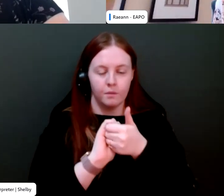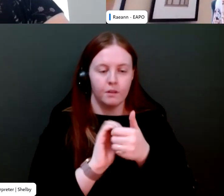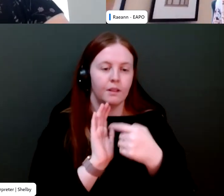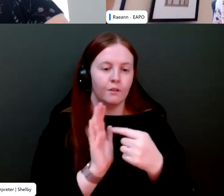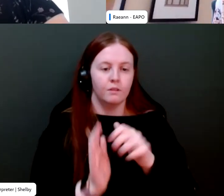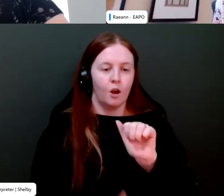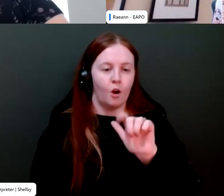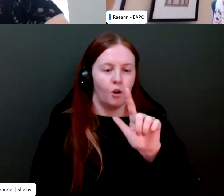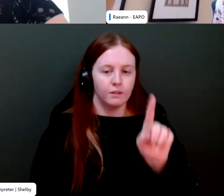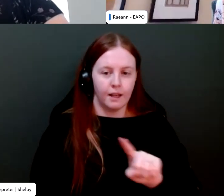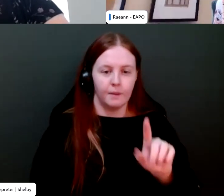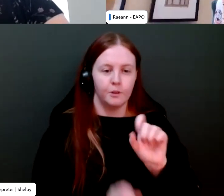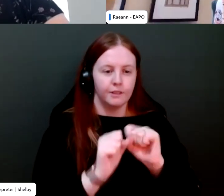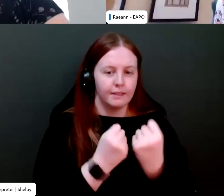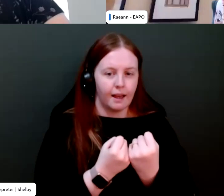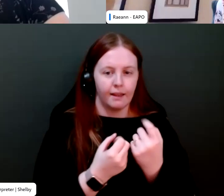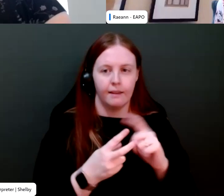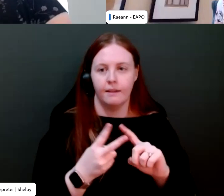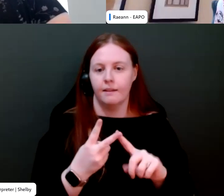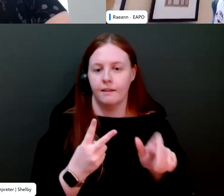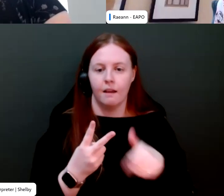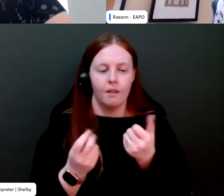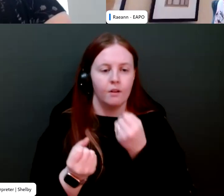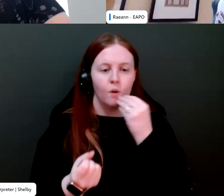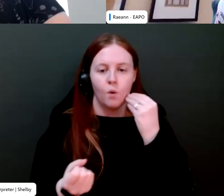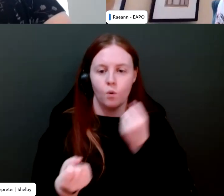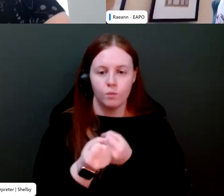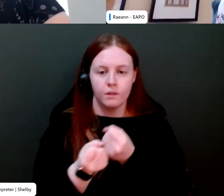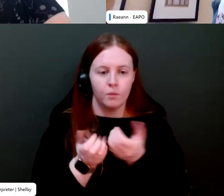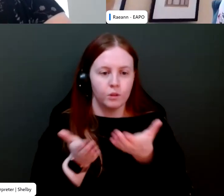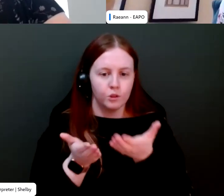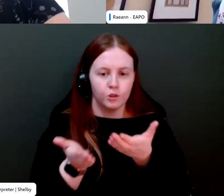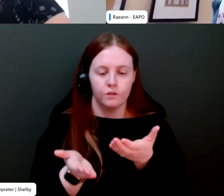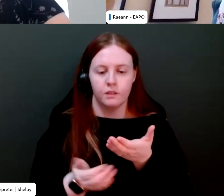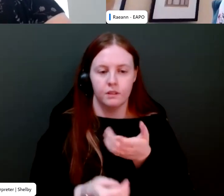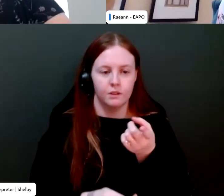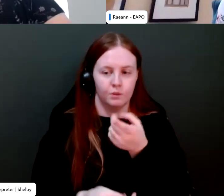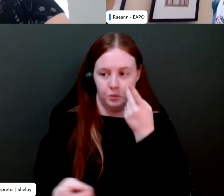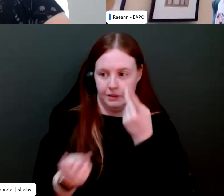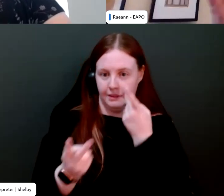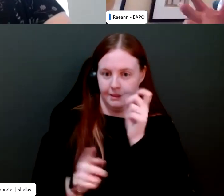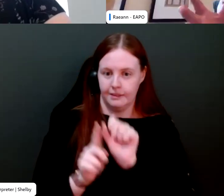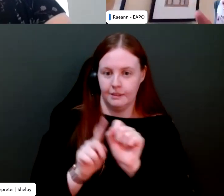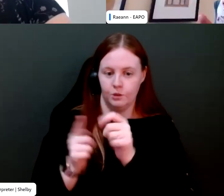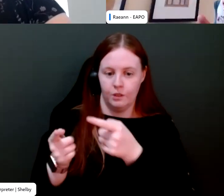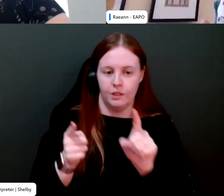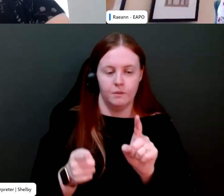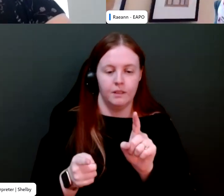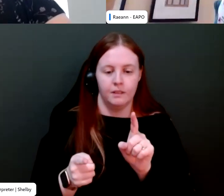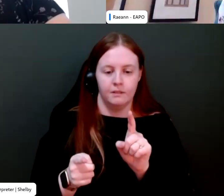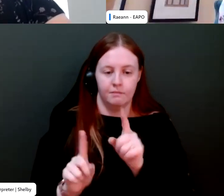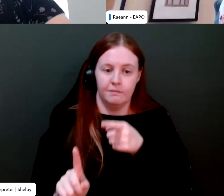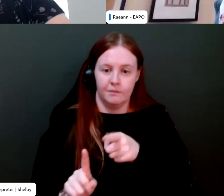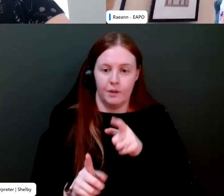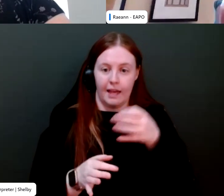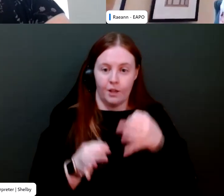and any other home support services when you come across some of these situations, particularly around that court diversion